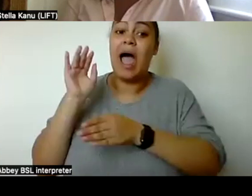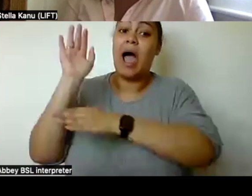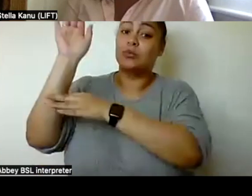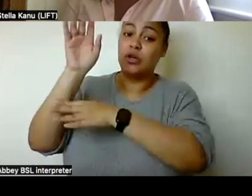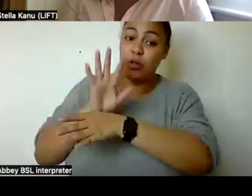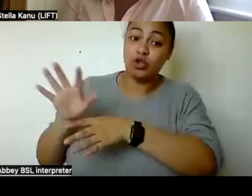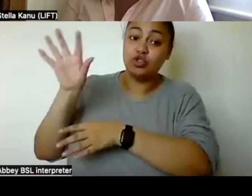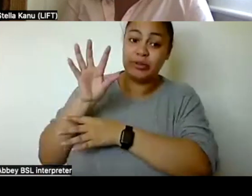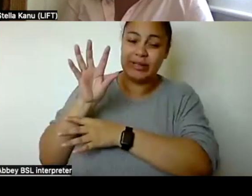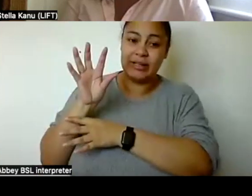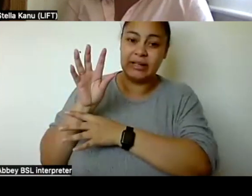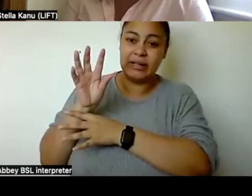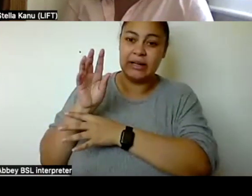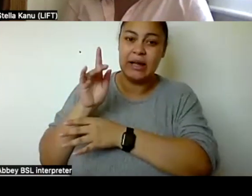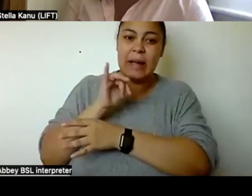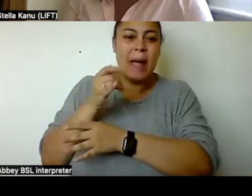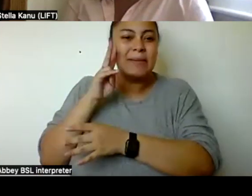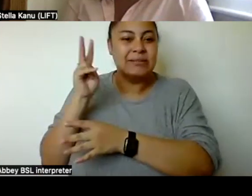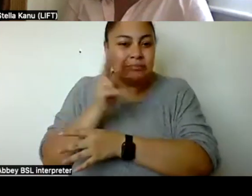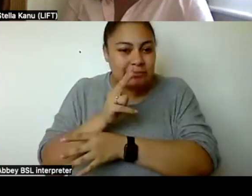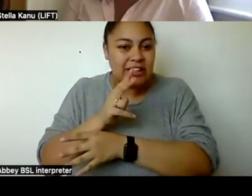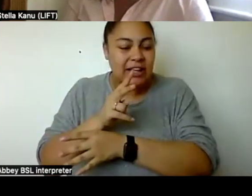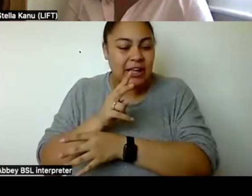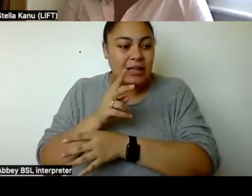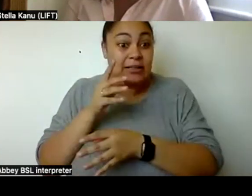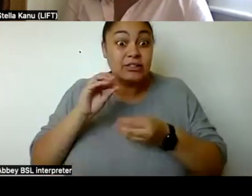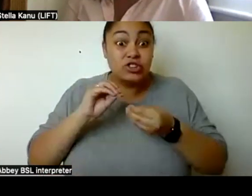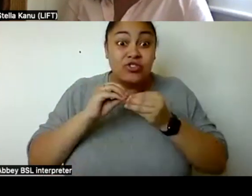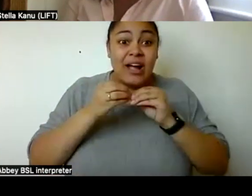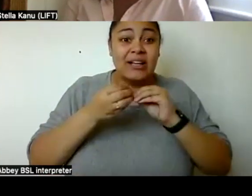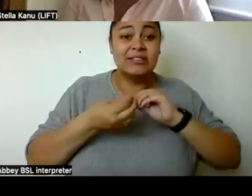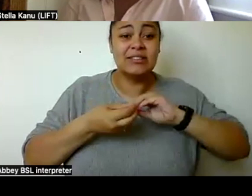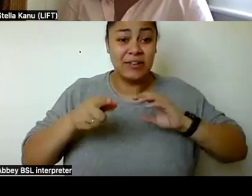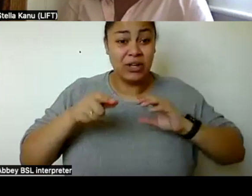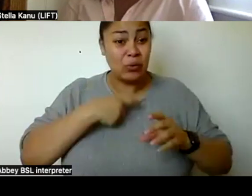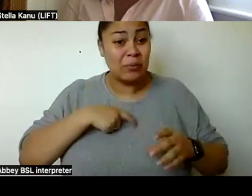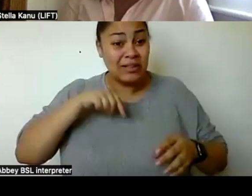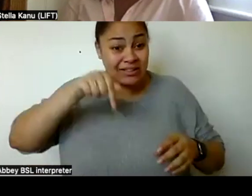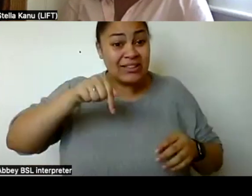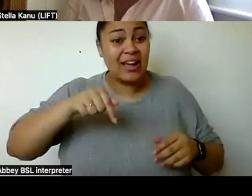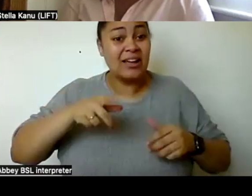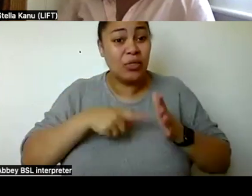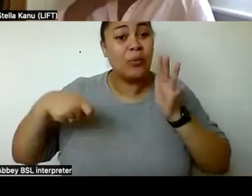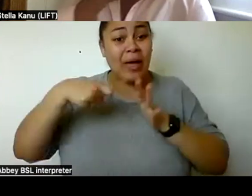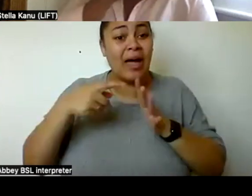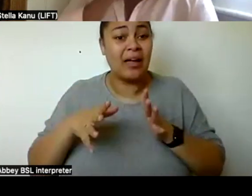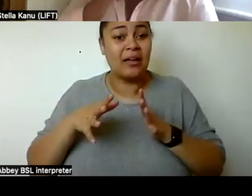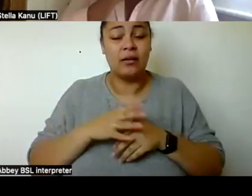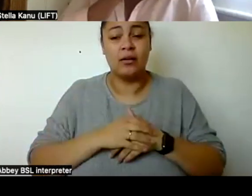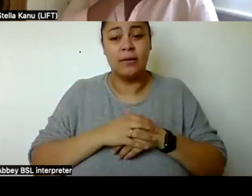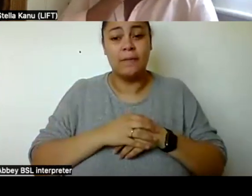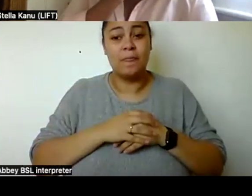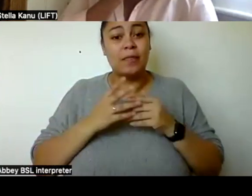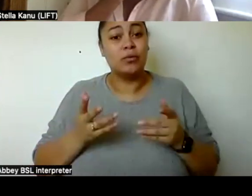country who might be seeking to be creative humans here in this in the UK, and